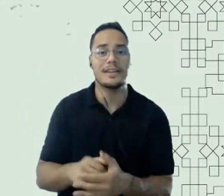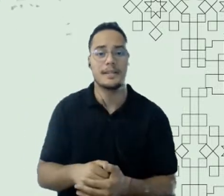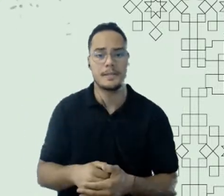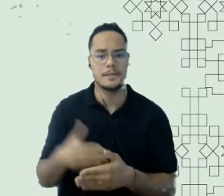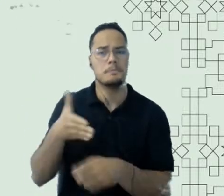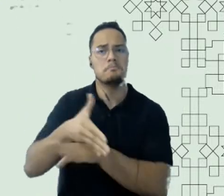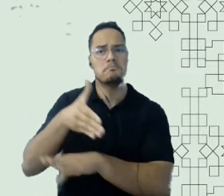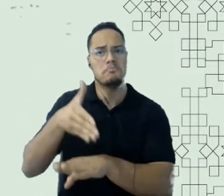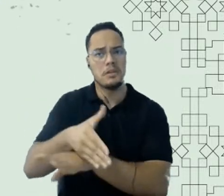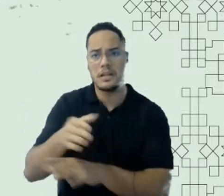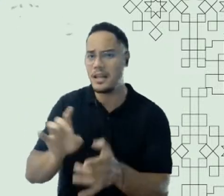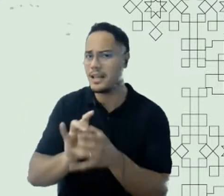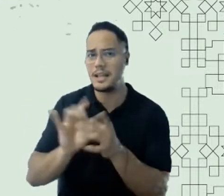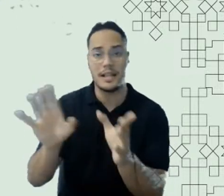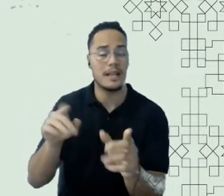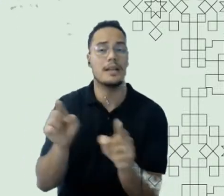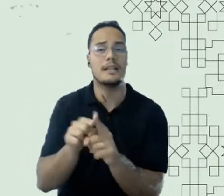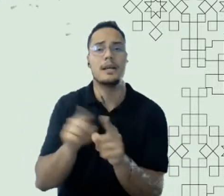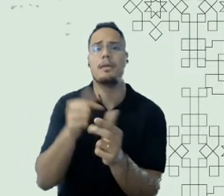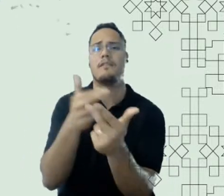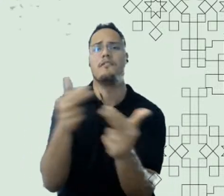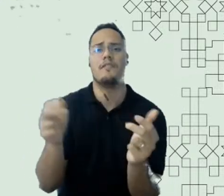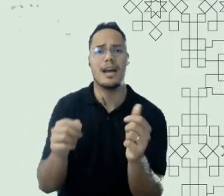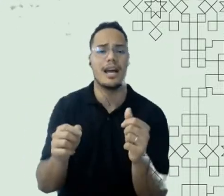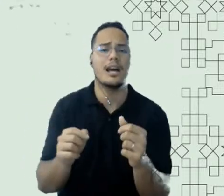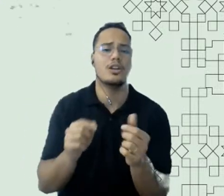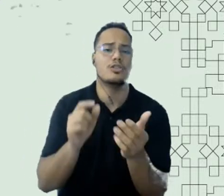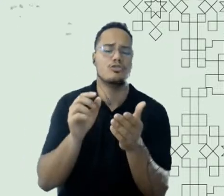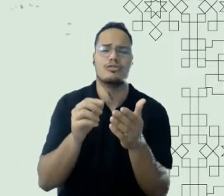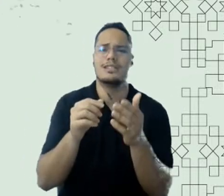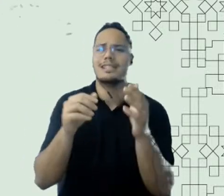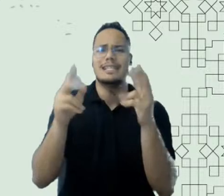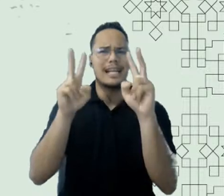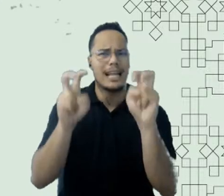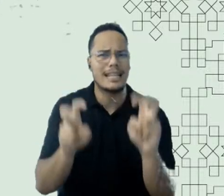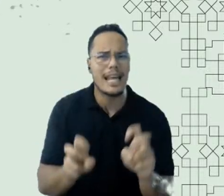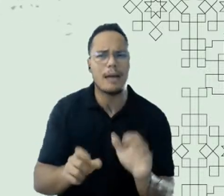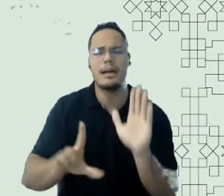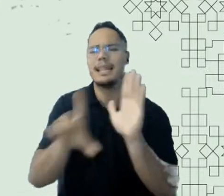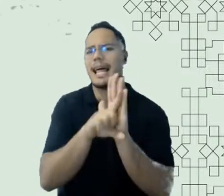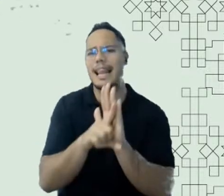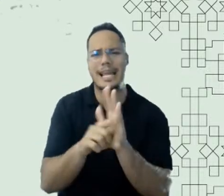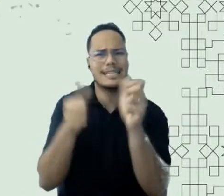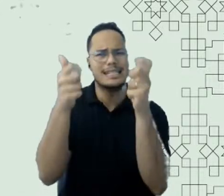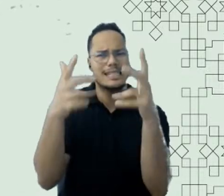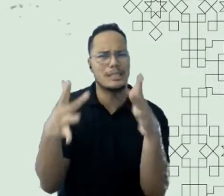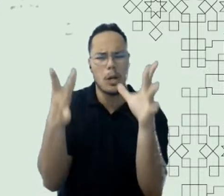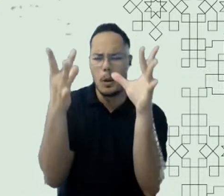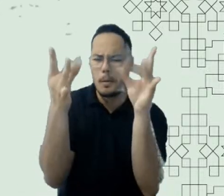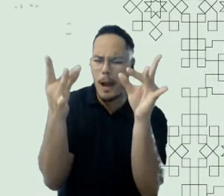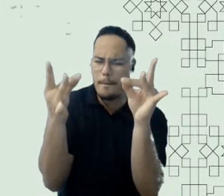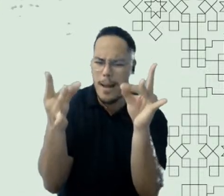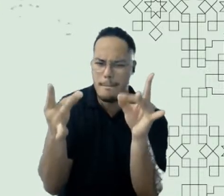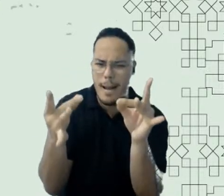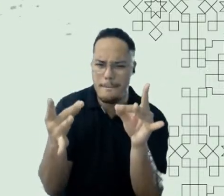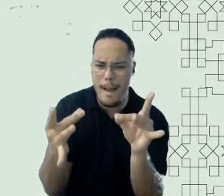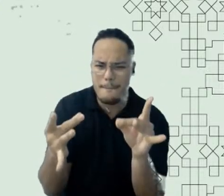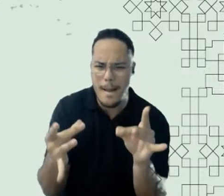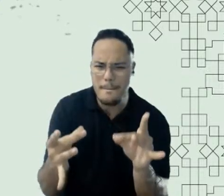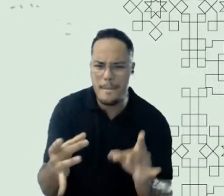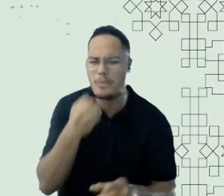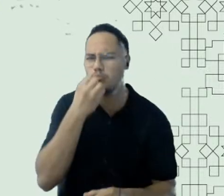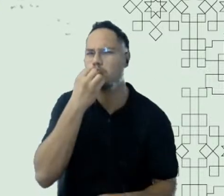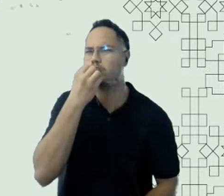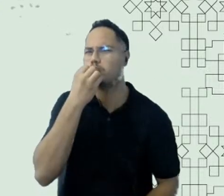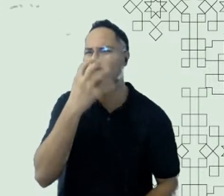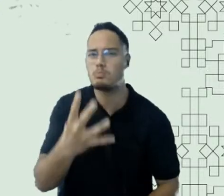way. So if you're interested on the topic, it's easy to find. It's on her profile at